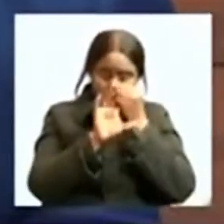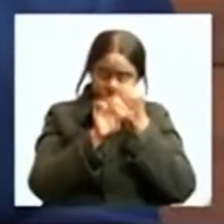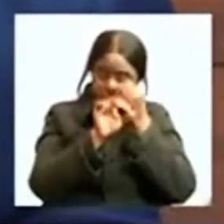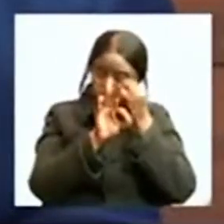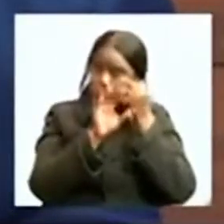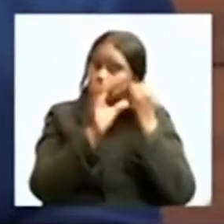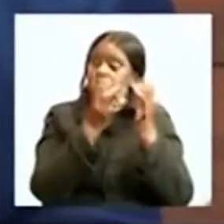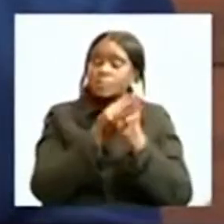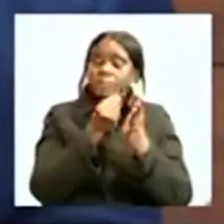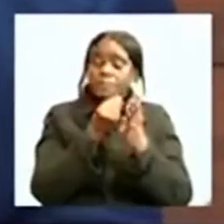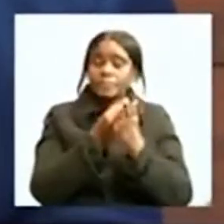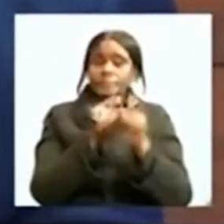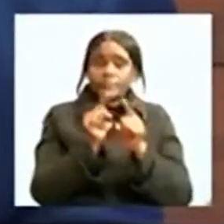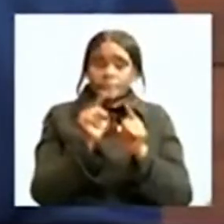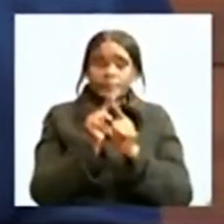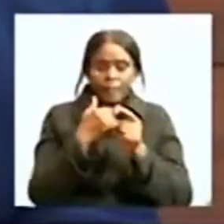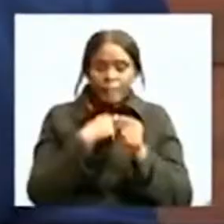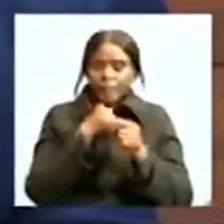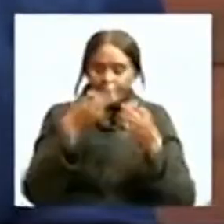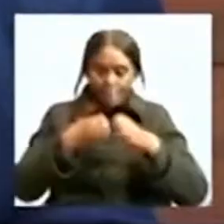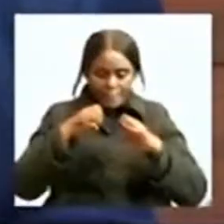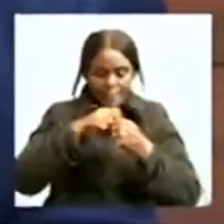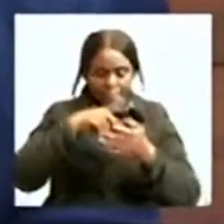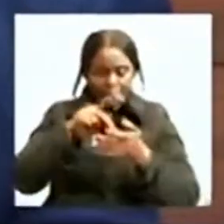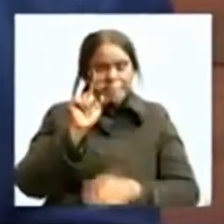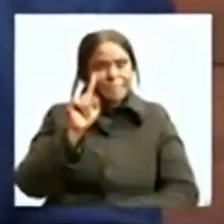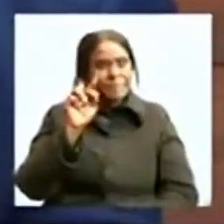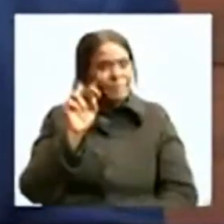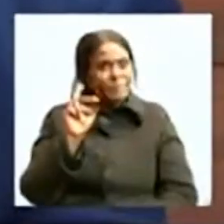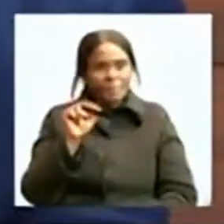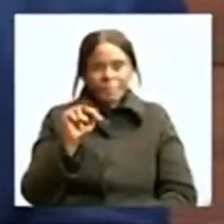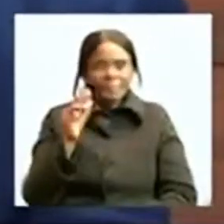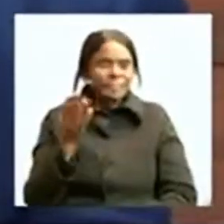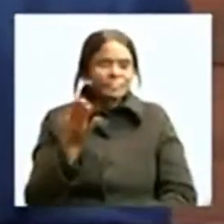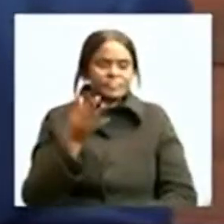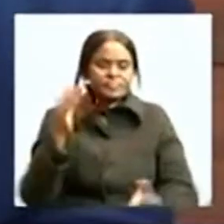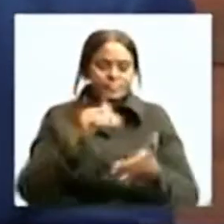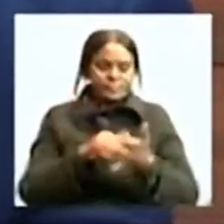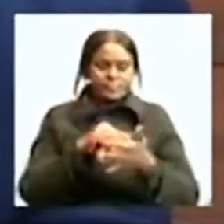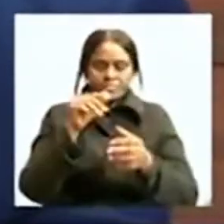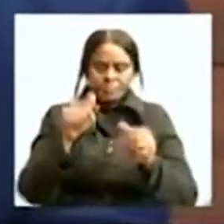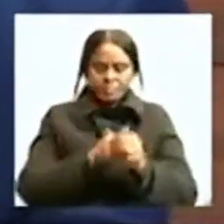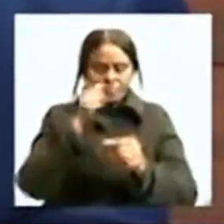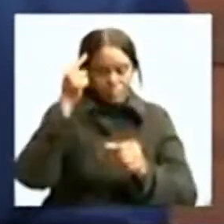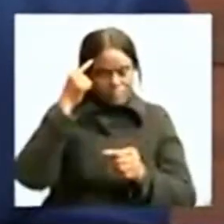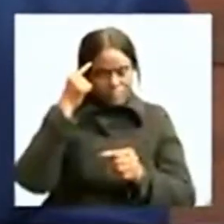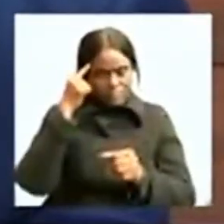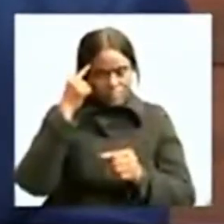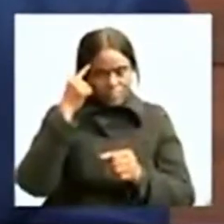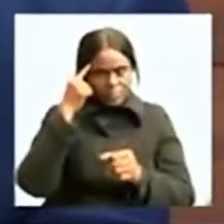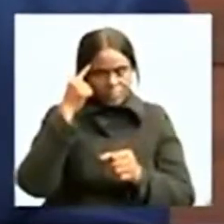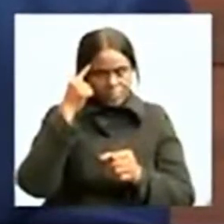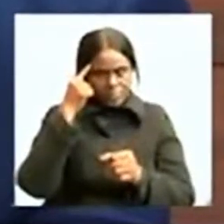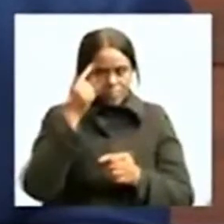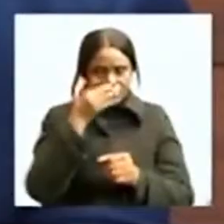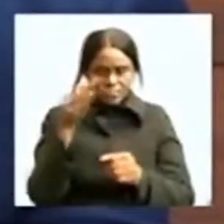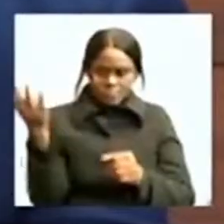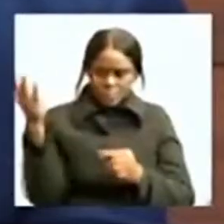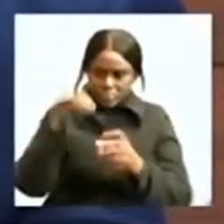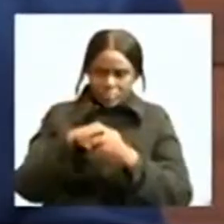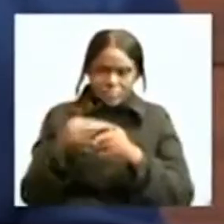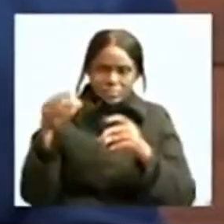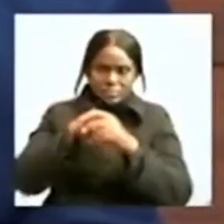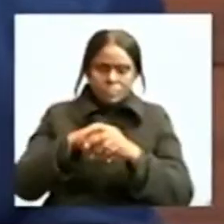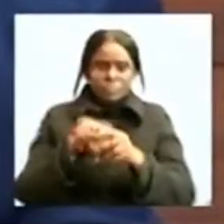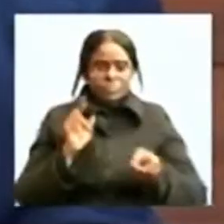CDF monies and they've not even paid, not even a coin. Again, every government facility that comes,